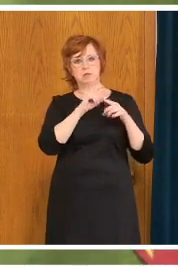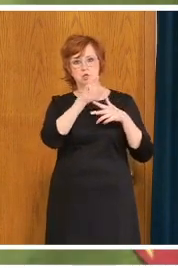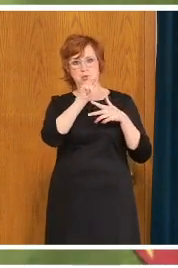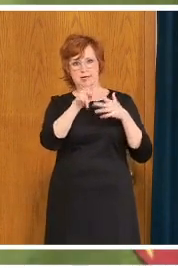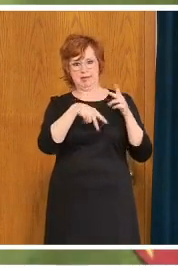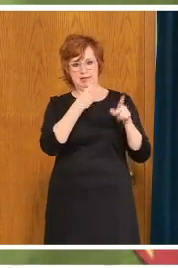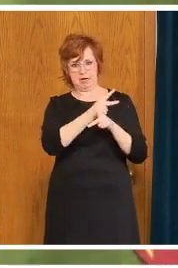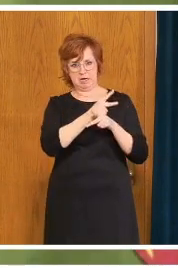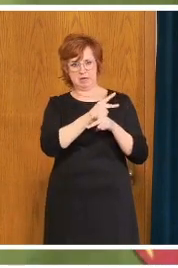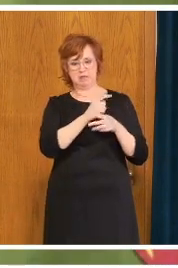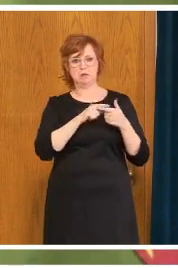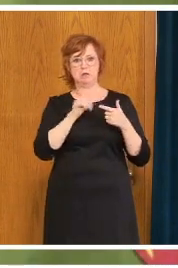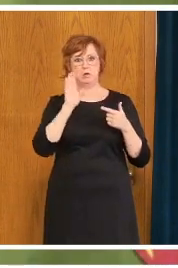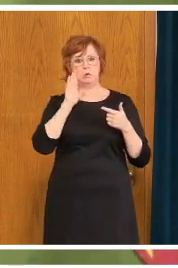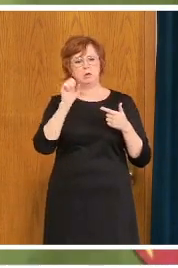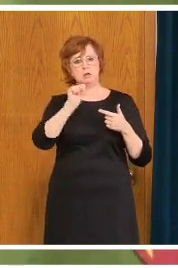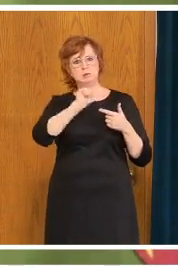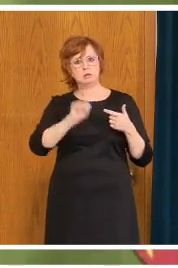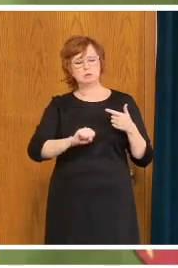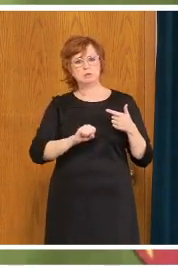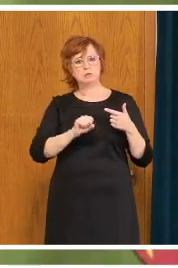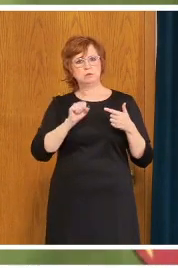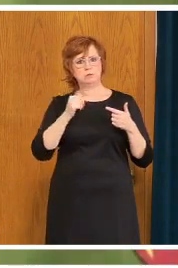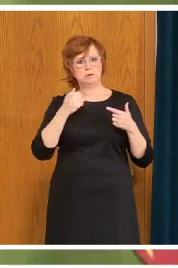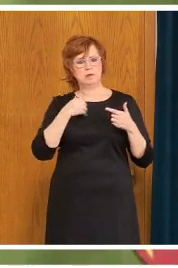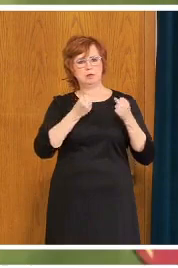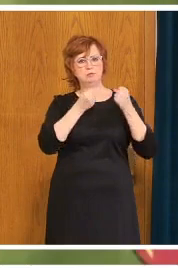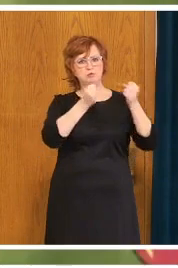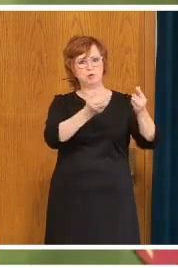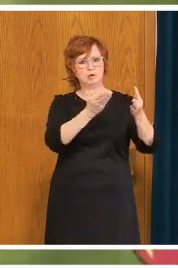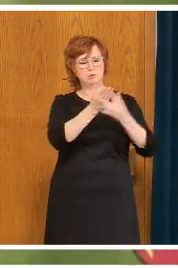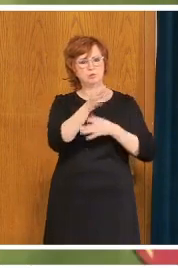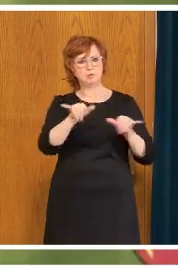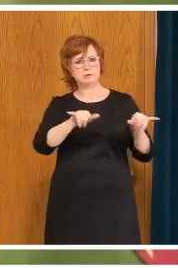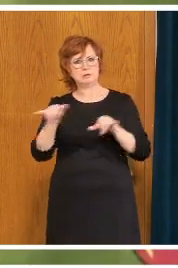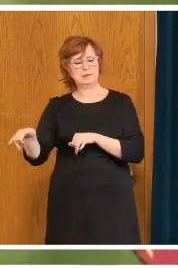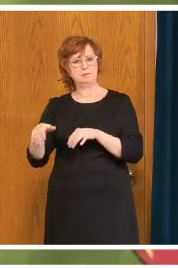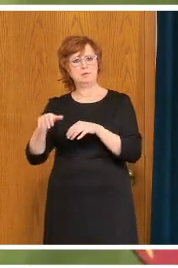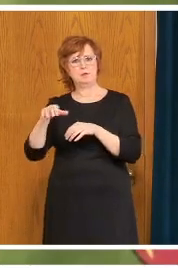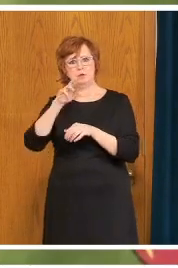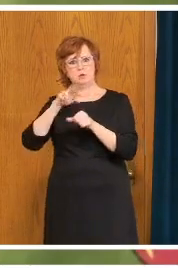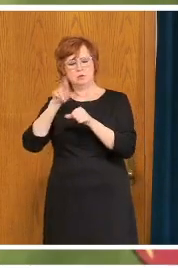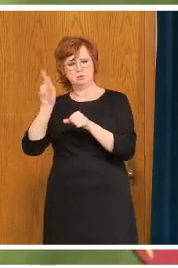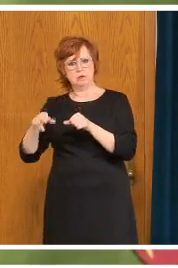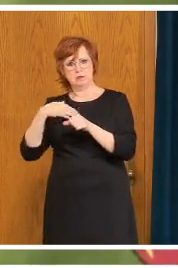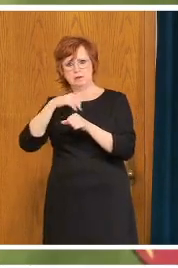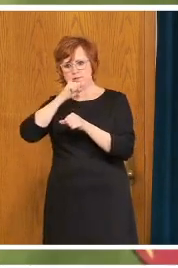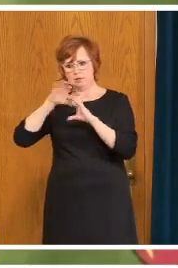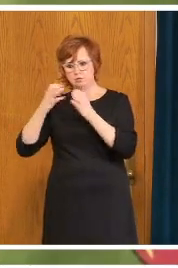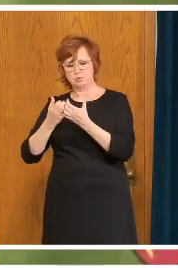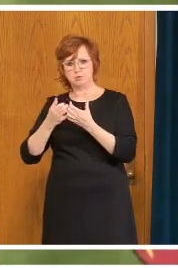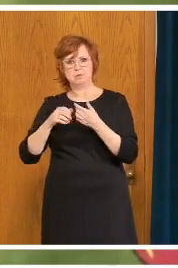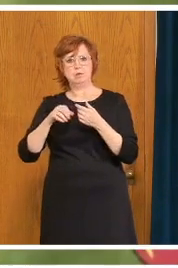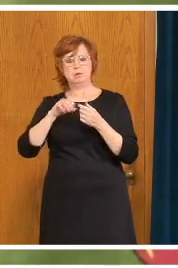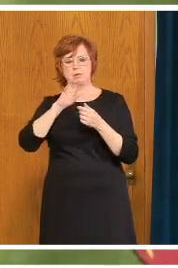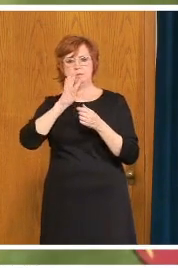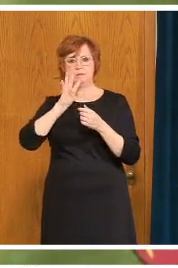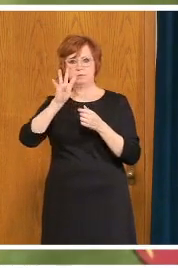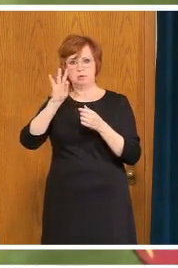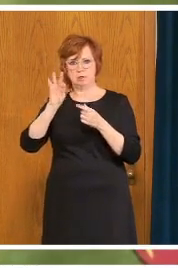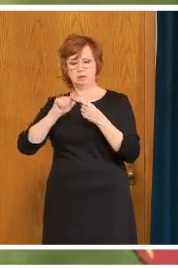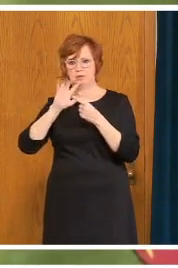a drive-through similar to the one in Regina, where age groups, like you're taking 49 to 54